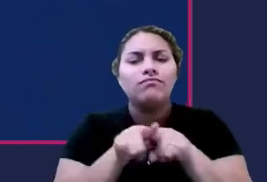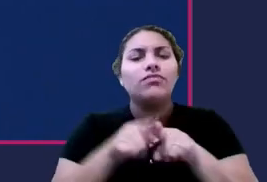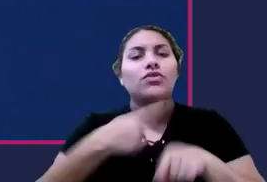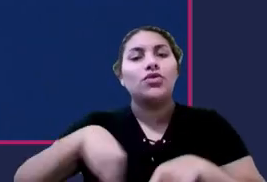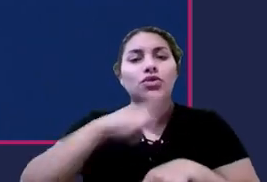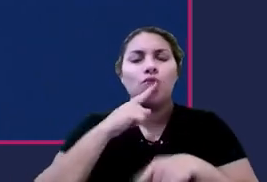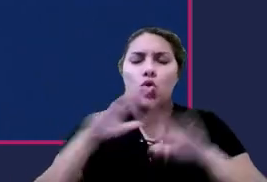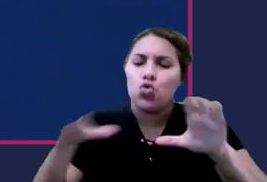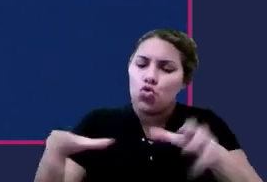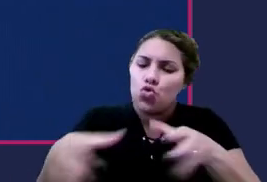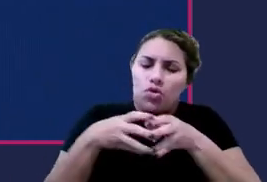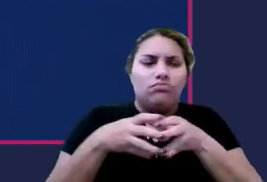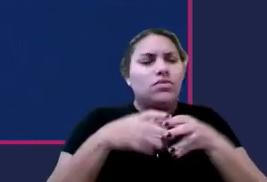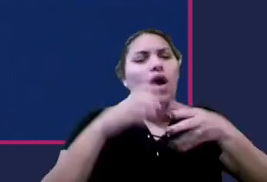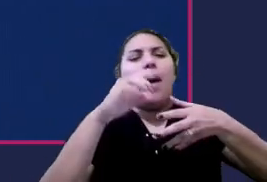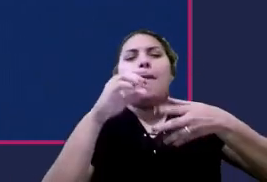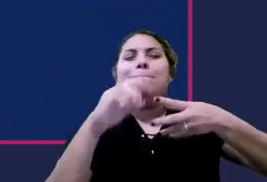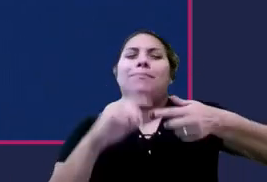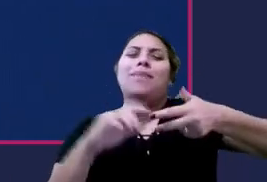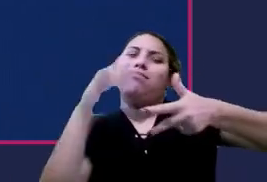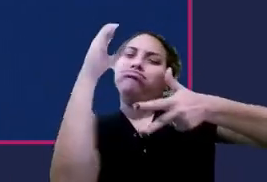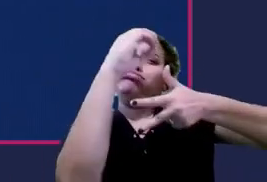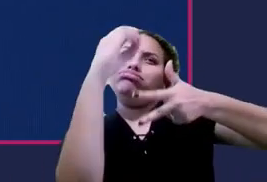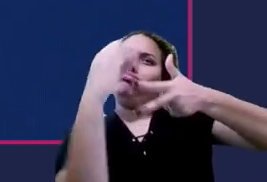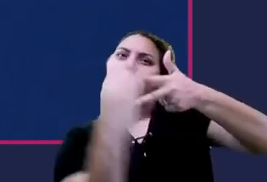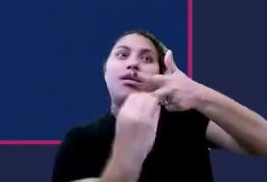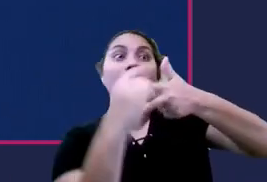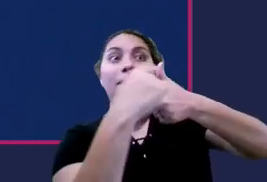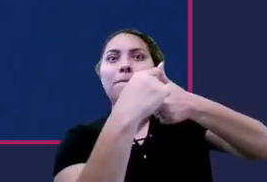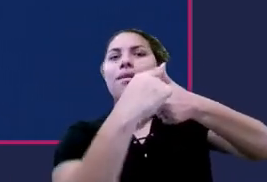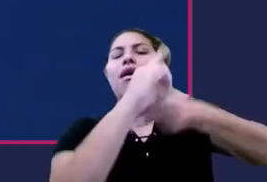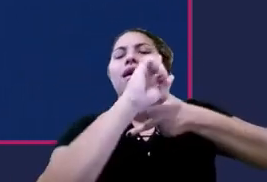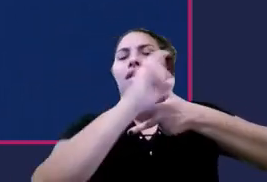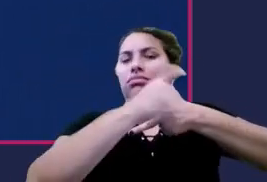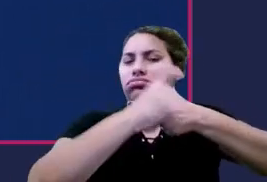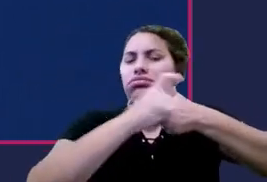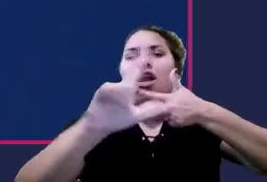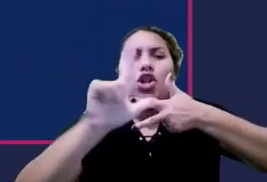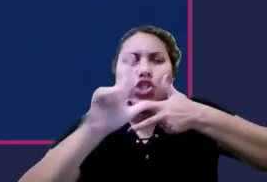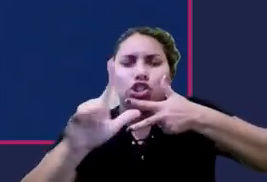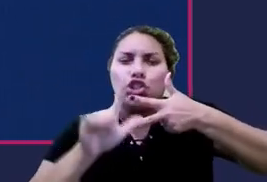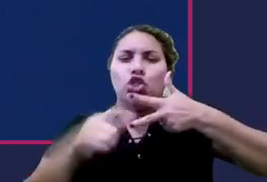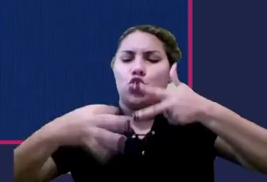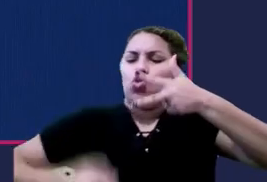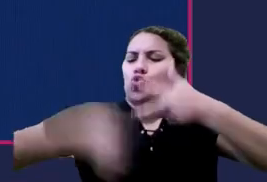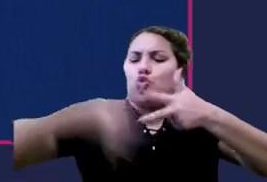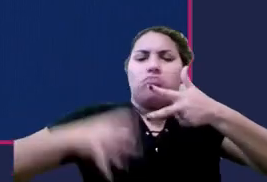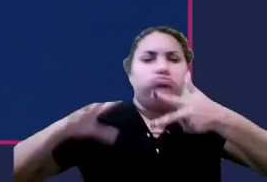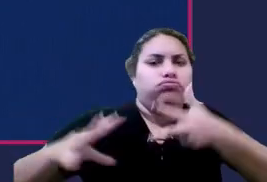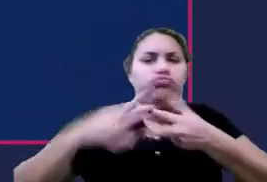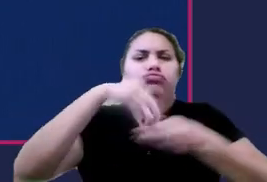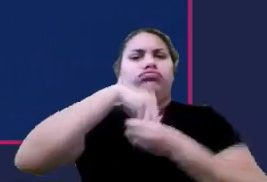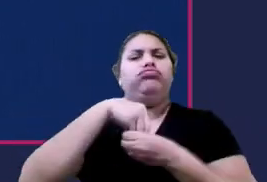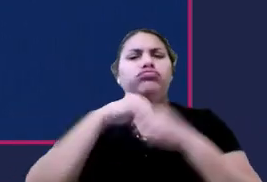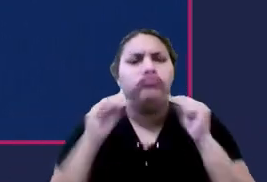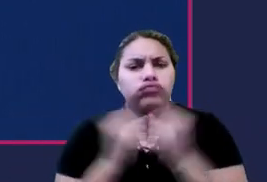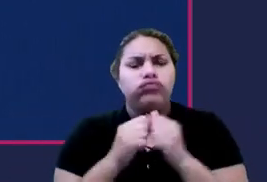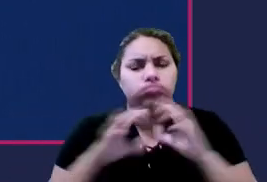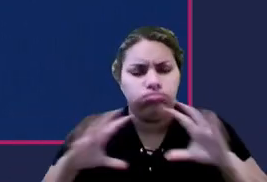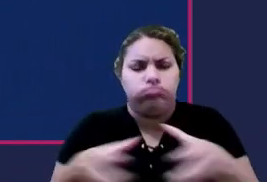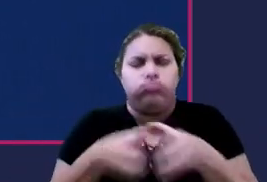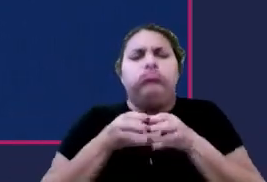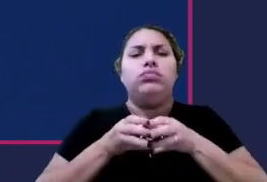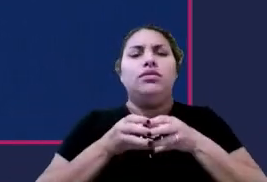bring awareness, we need to bring powers together so we can have more assertive public policies